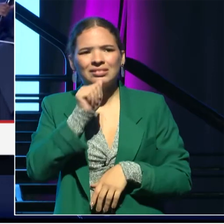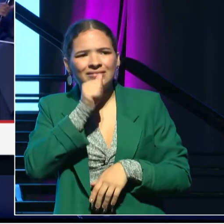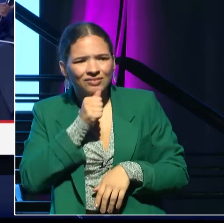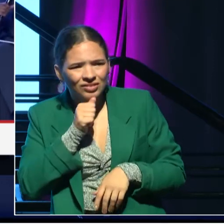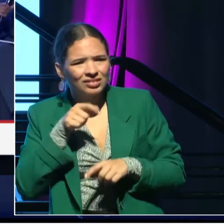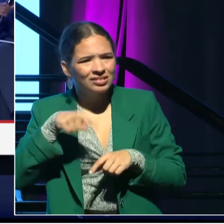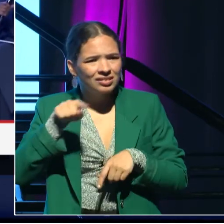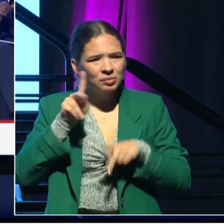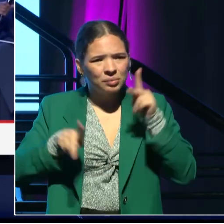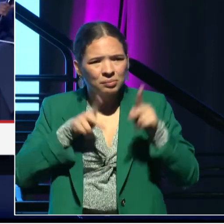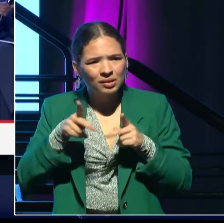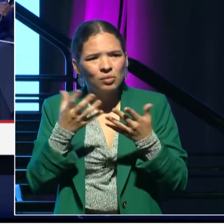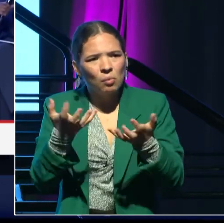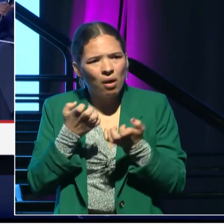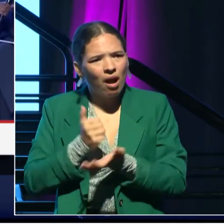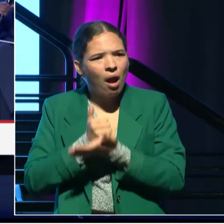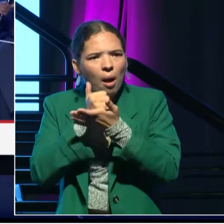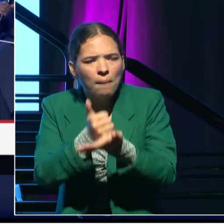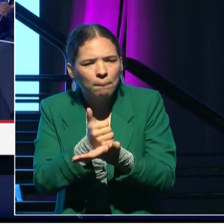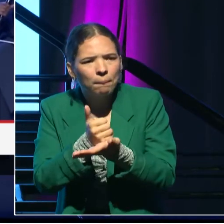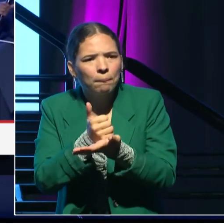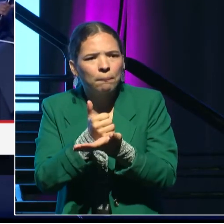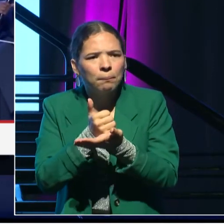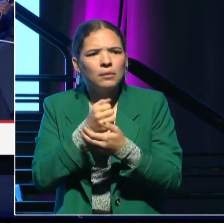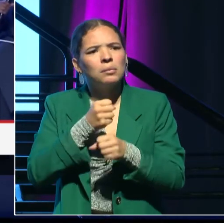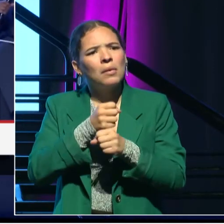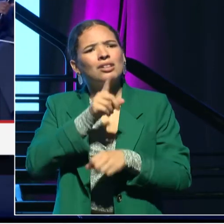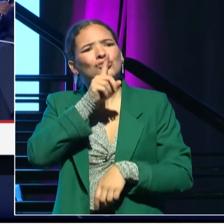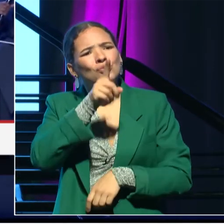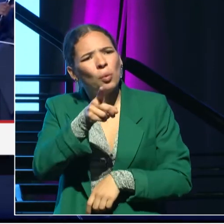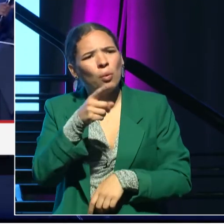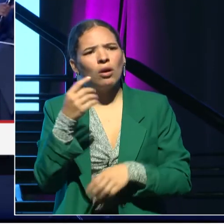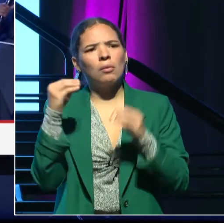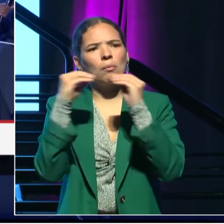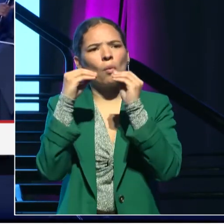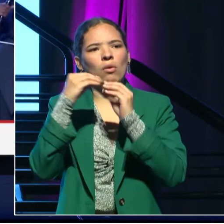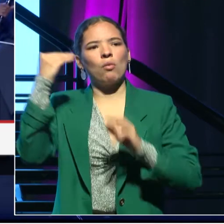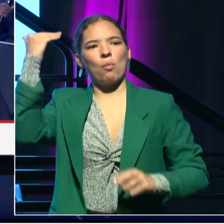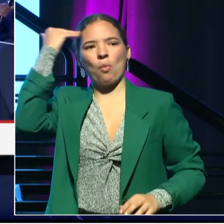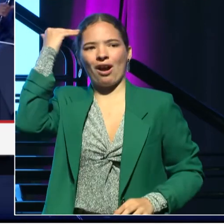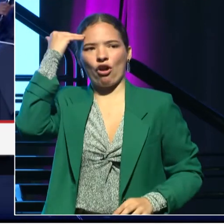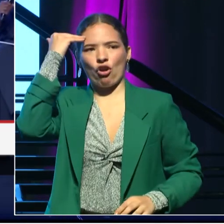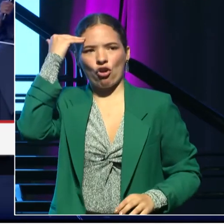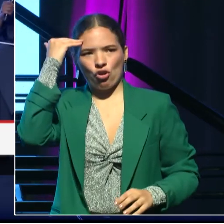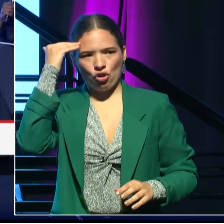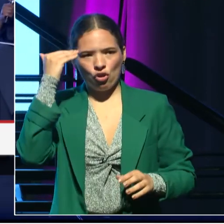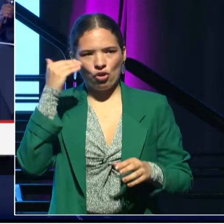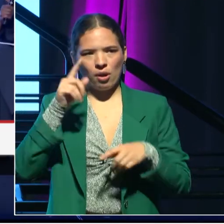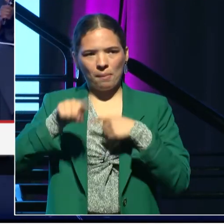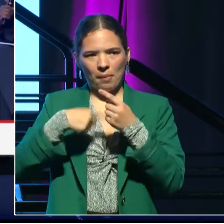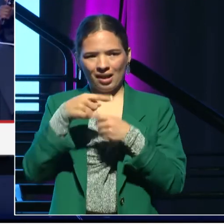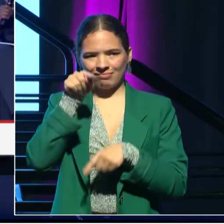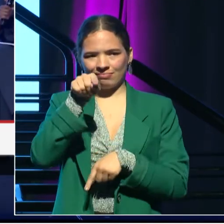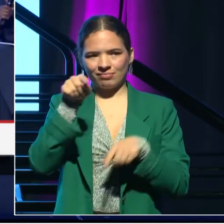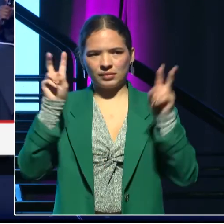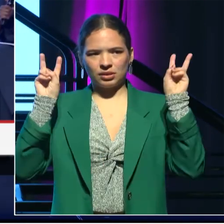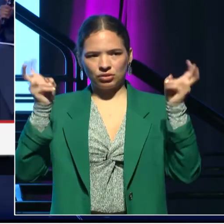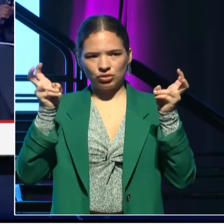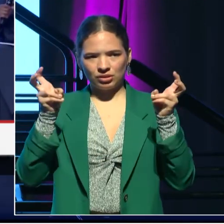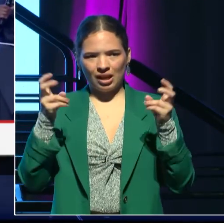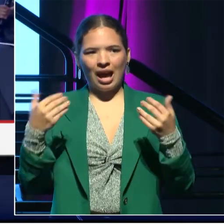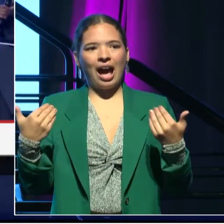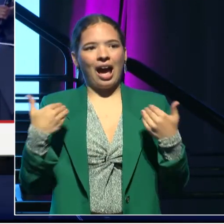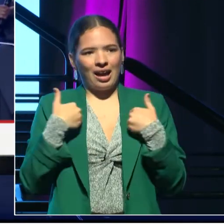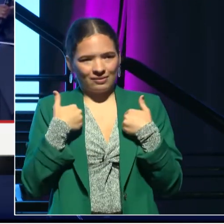something to do, being more aware about these issues and being able to have uncomfortable